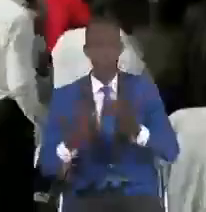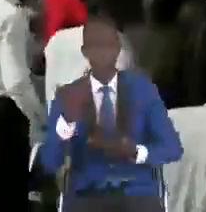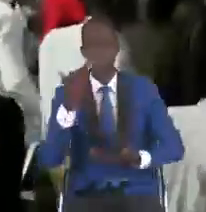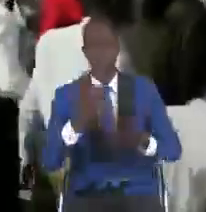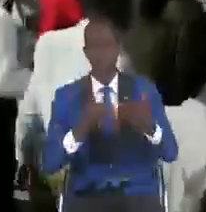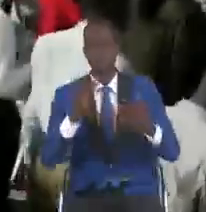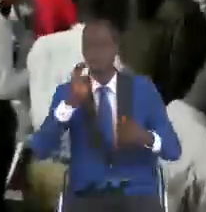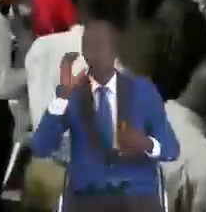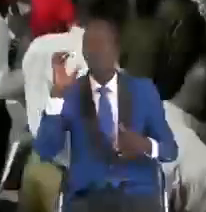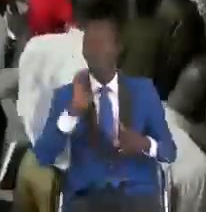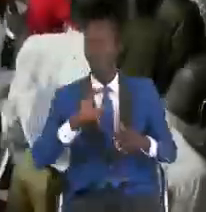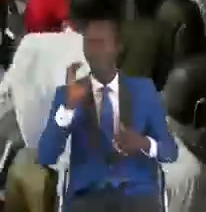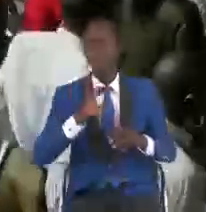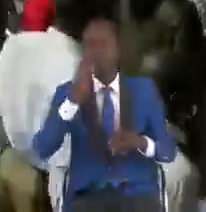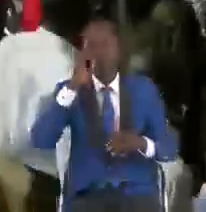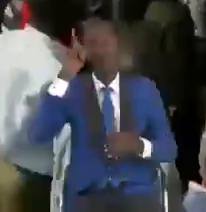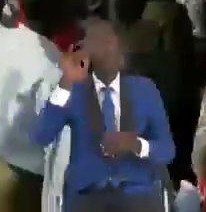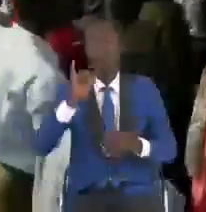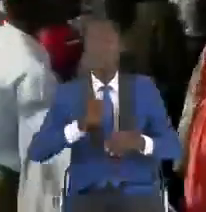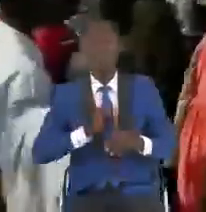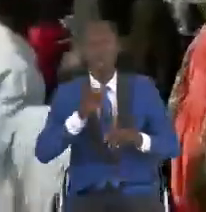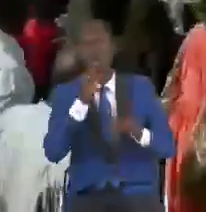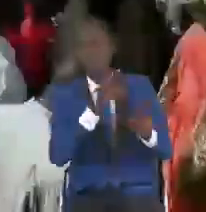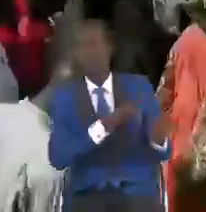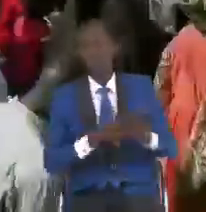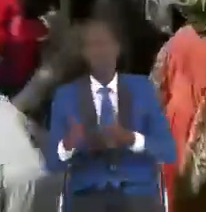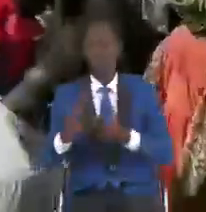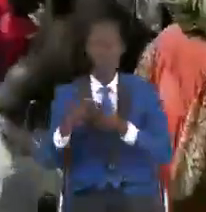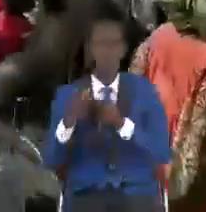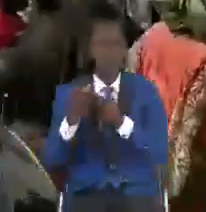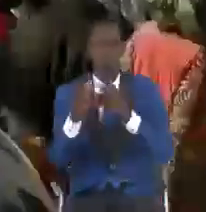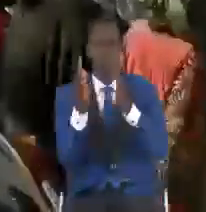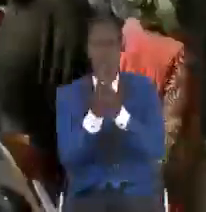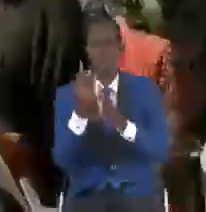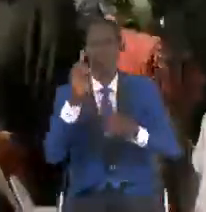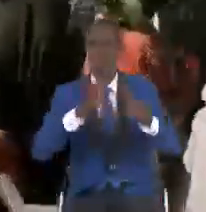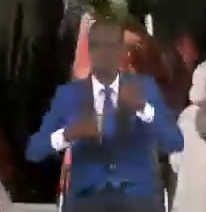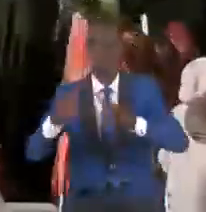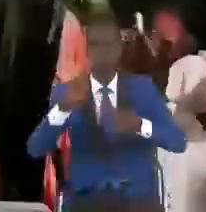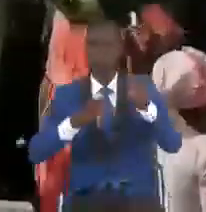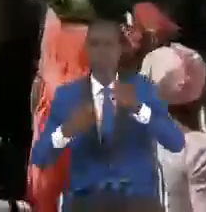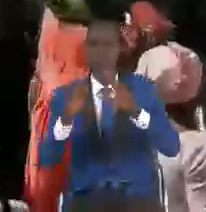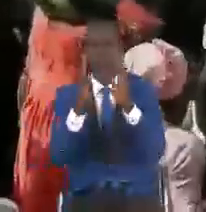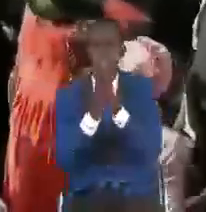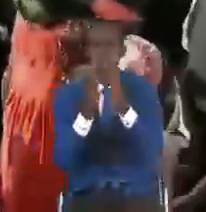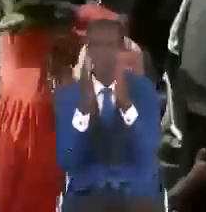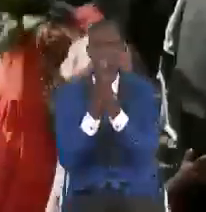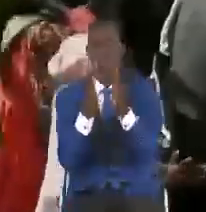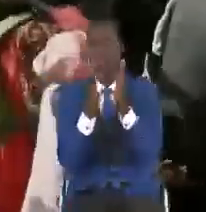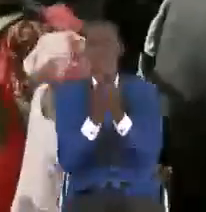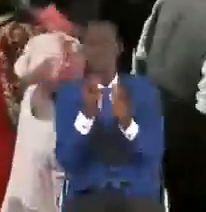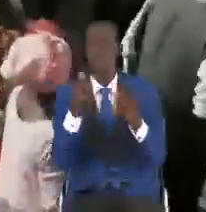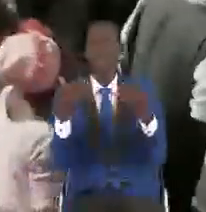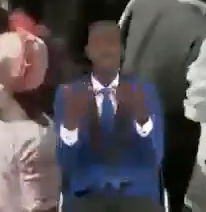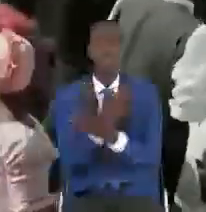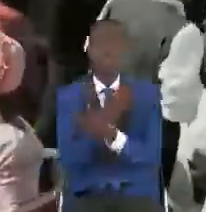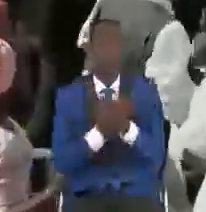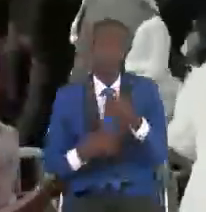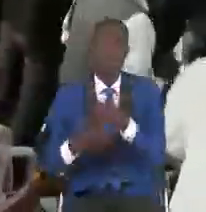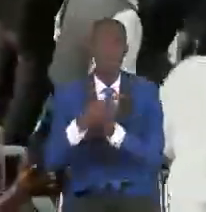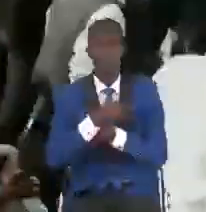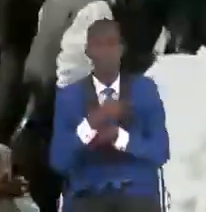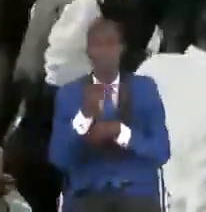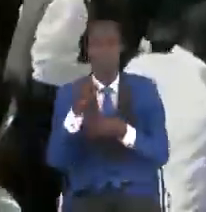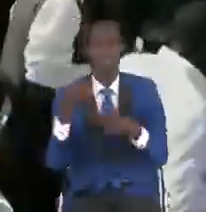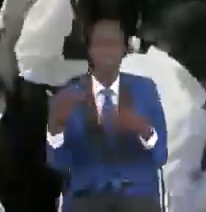am ready, ready to run. Tell the Lord, tell the Lord, tell the Lord, tell the Lord. A new day, a new